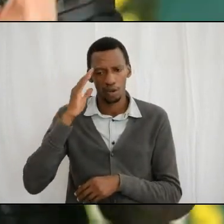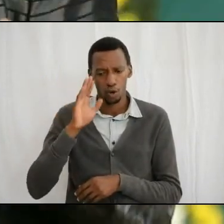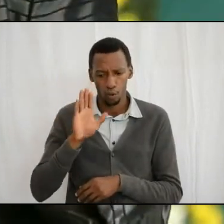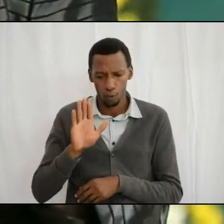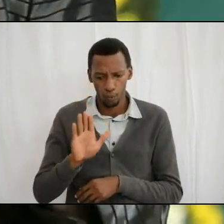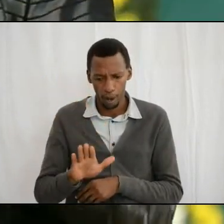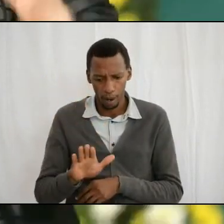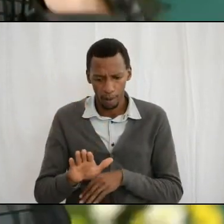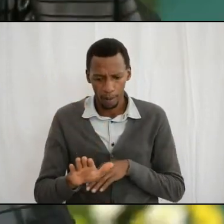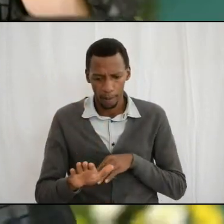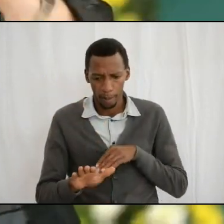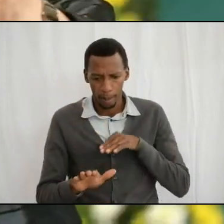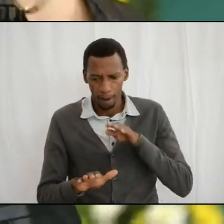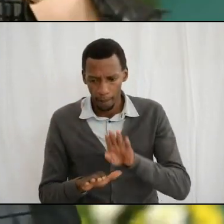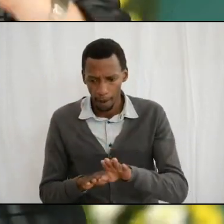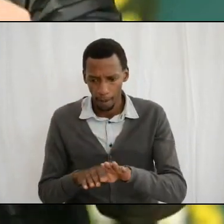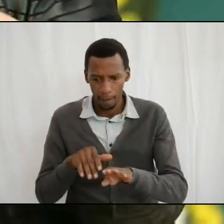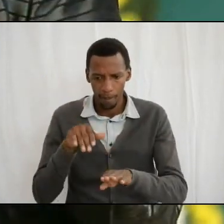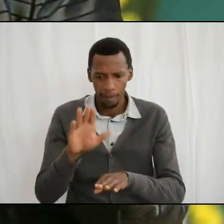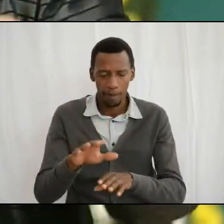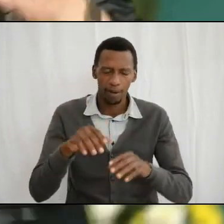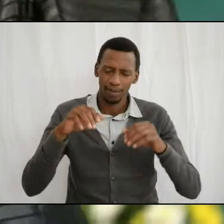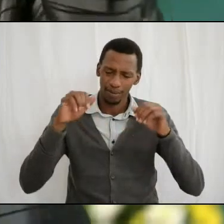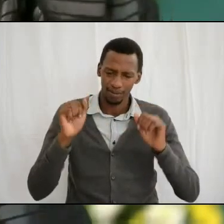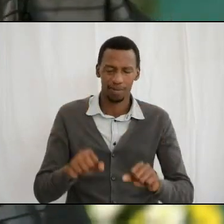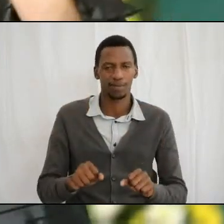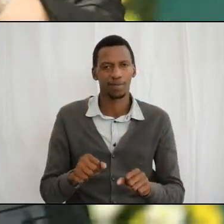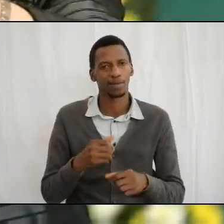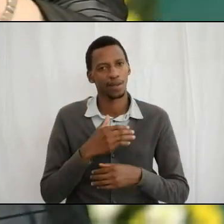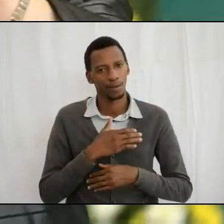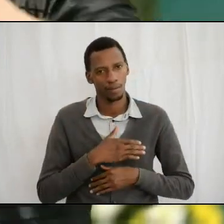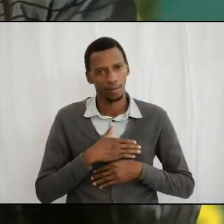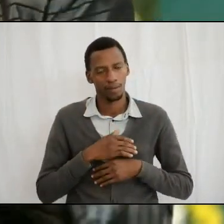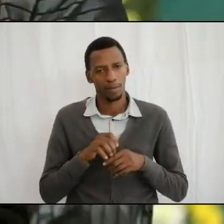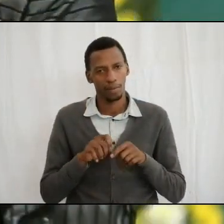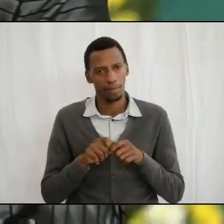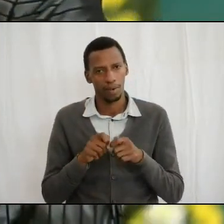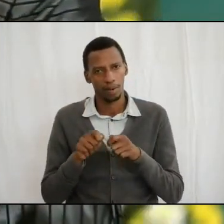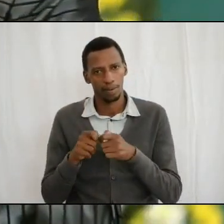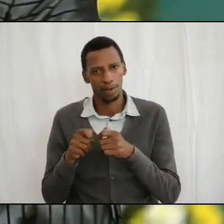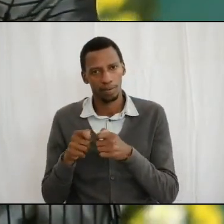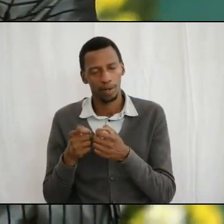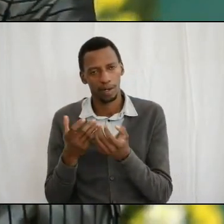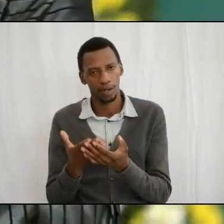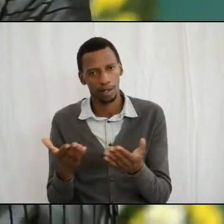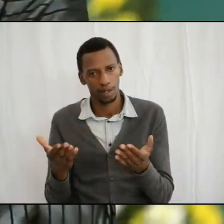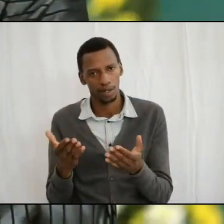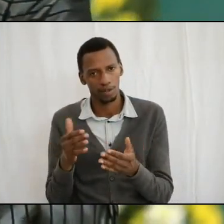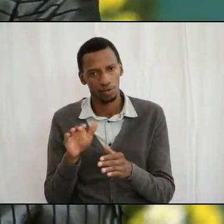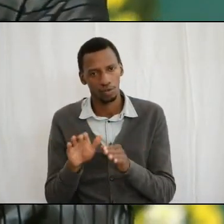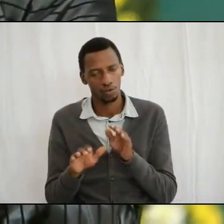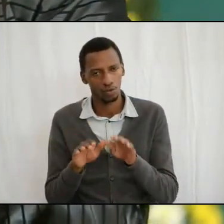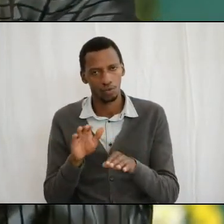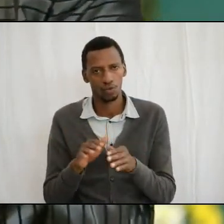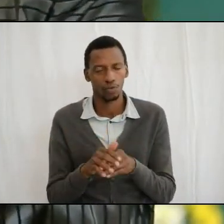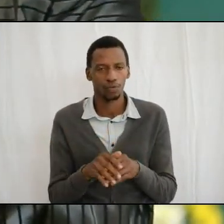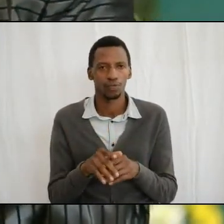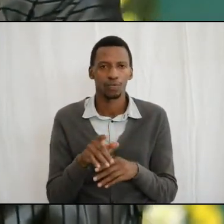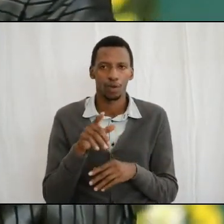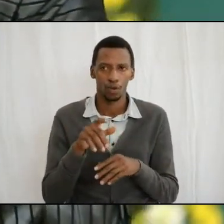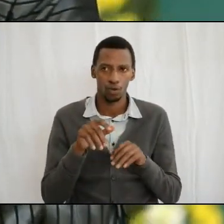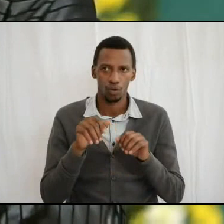in front of the other. Do whatever you can. Break things down into chunks so you